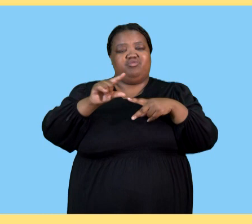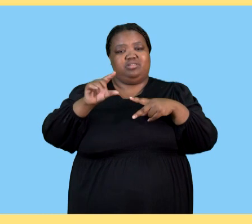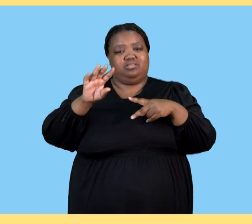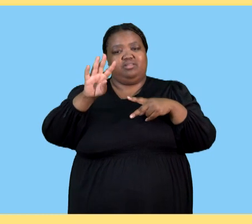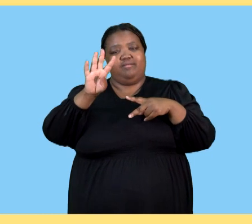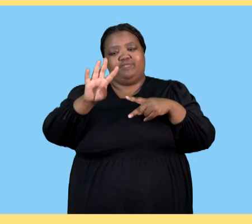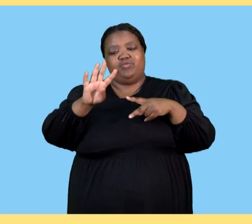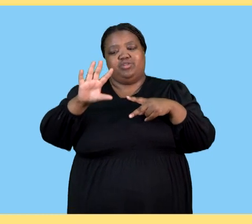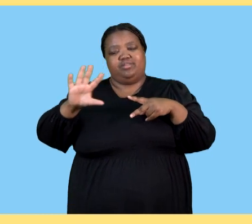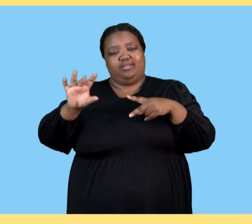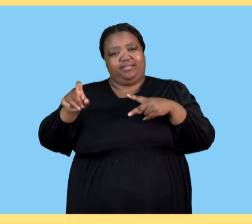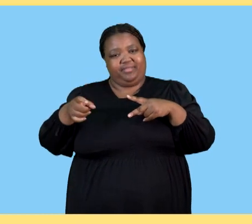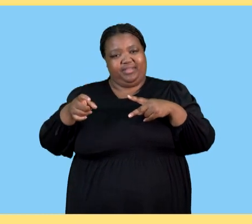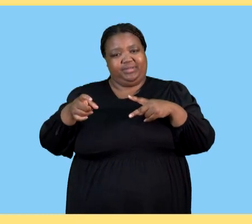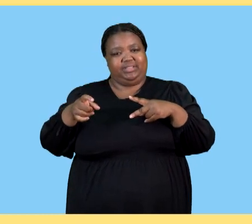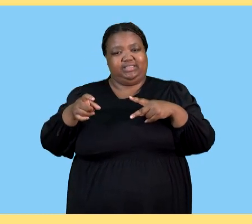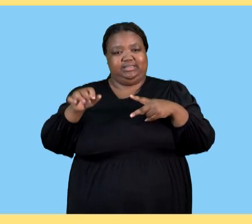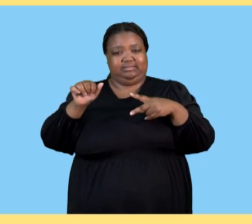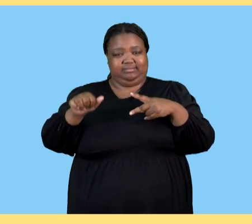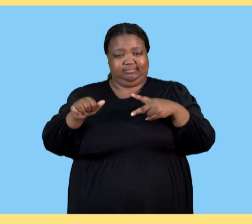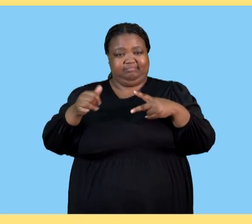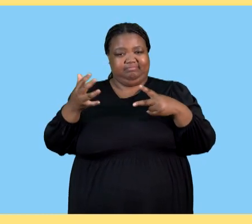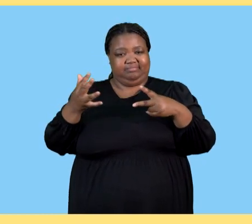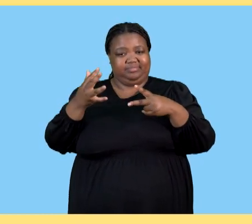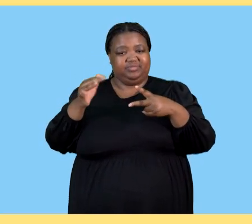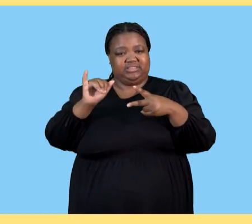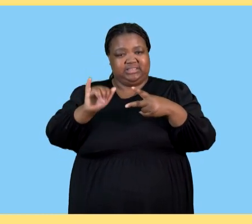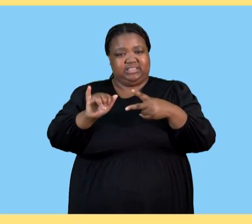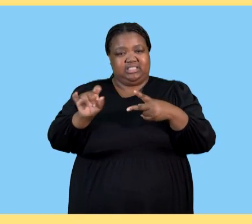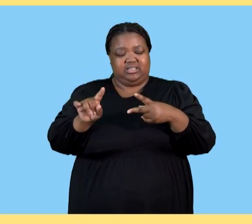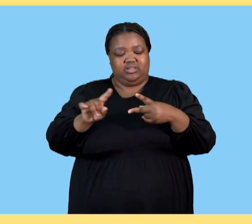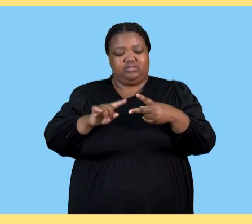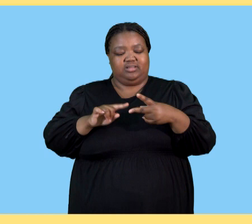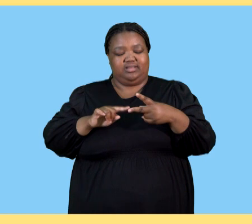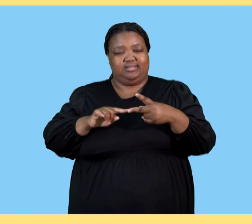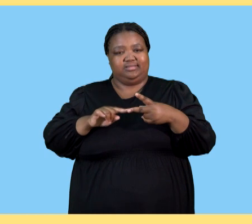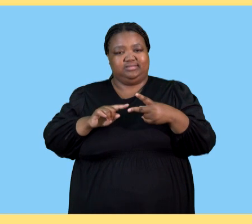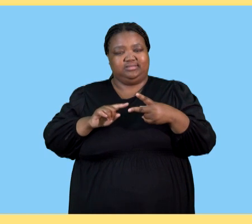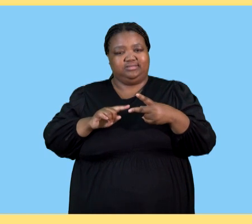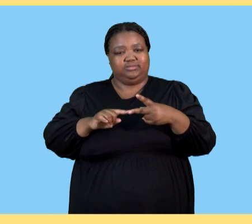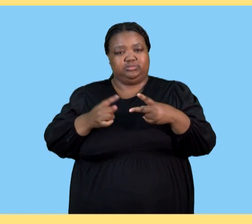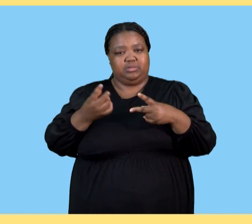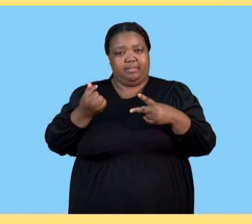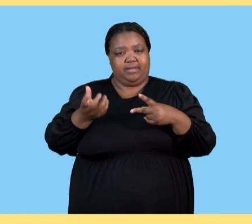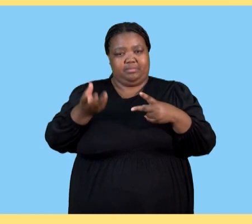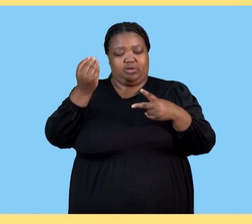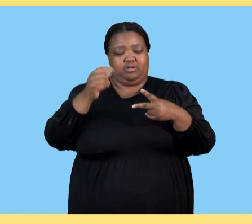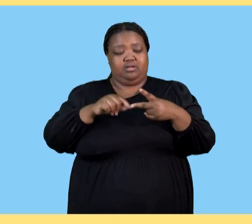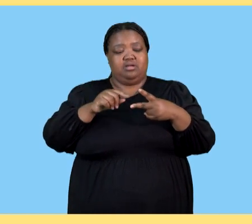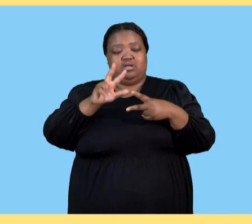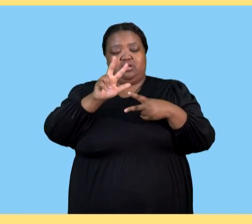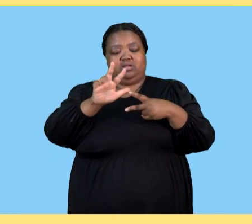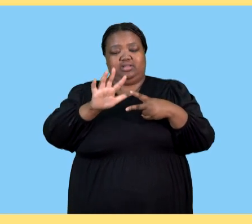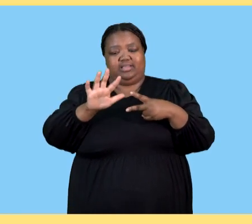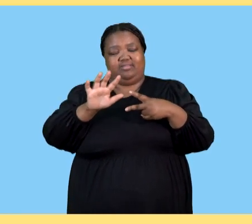first, 45,000. And whatever remains, therefore, becomes the capital portion that we have